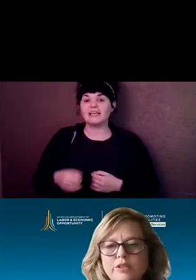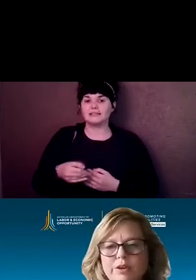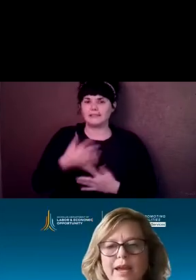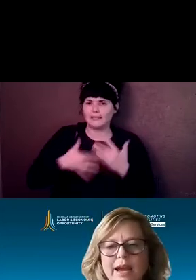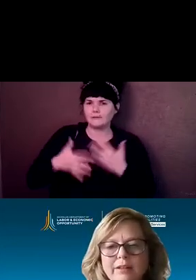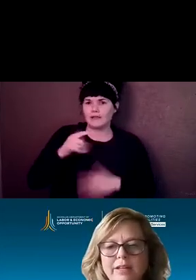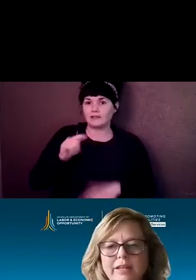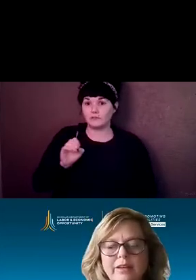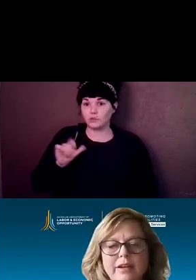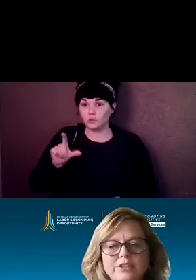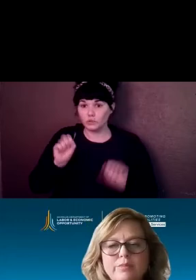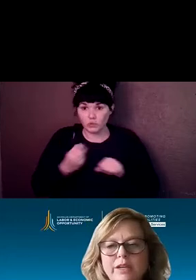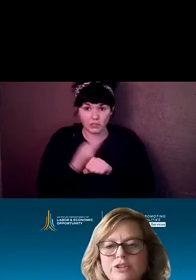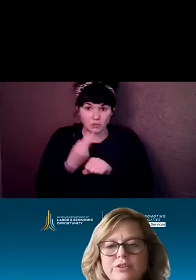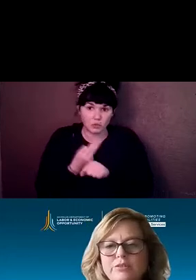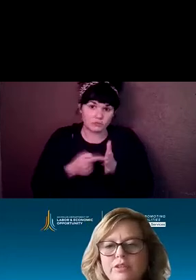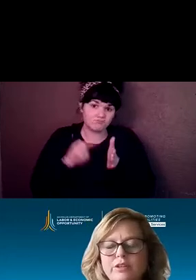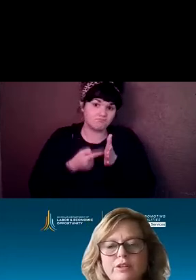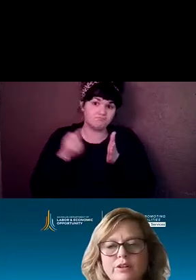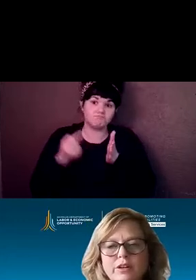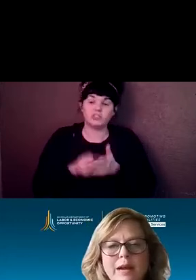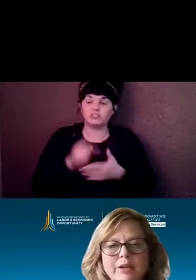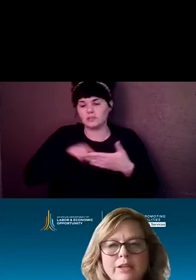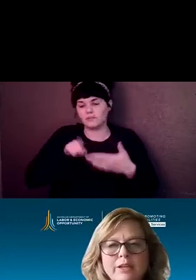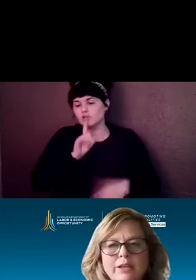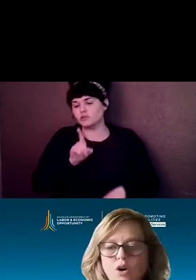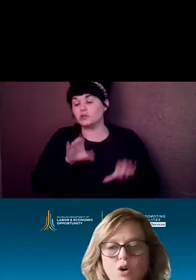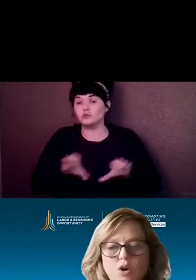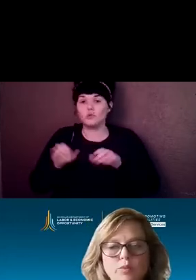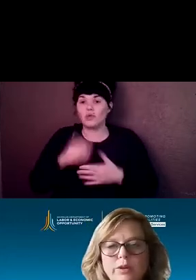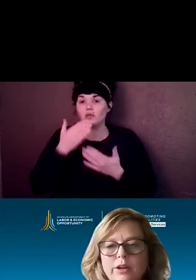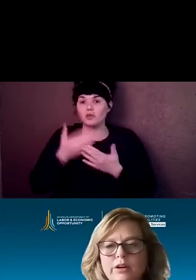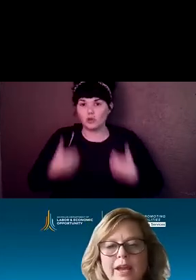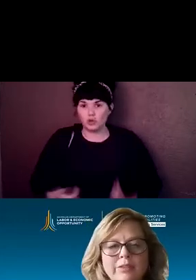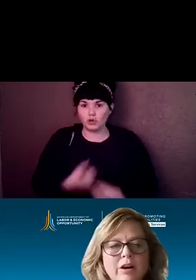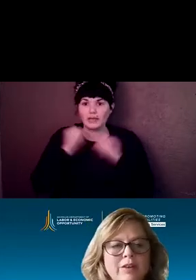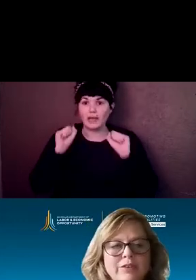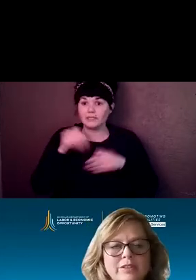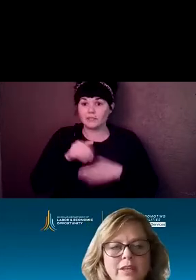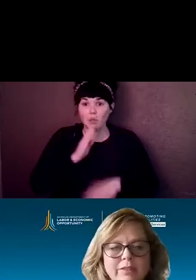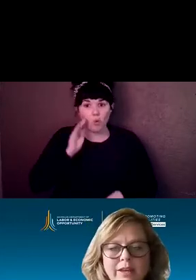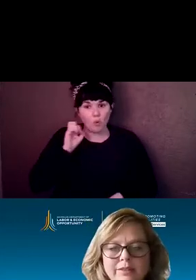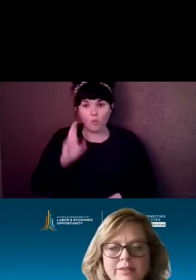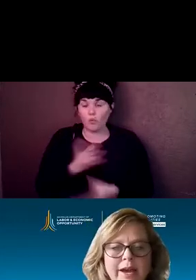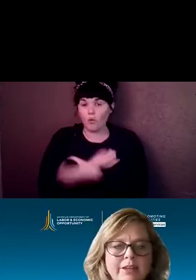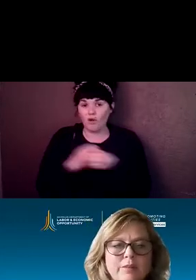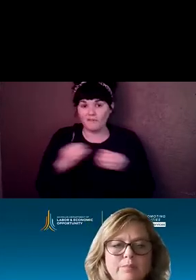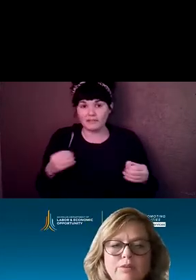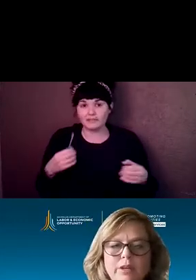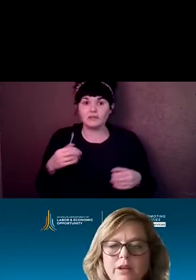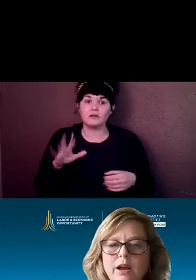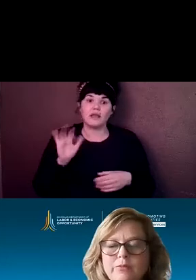use periodically to make sure you're using good ergonomics, whether in the home or at the office, and that's at